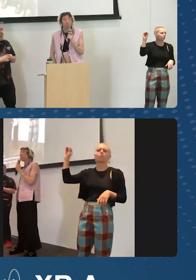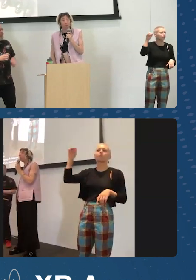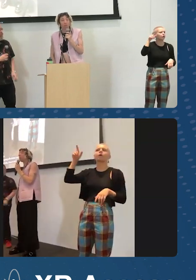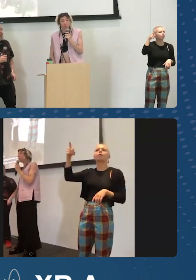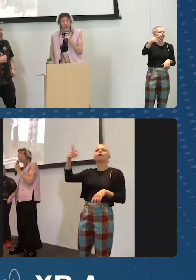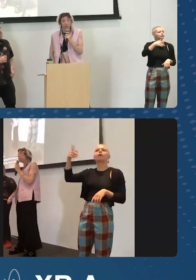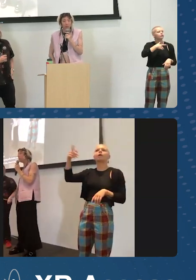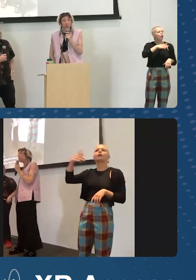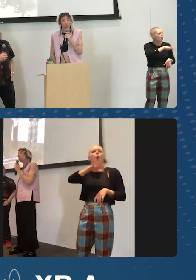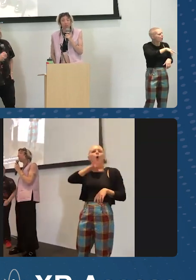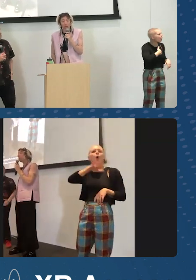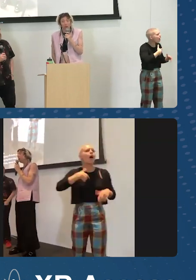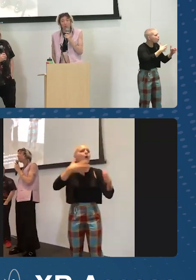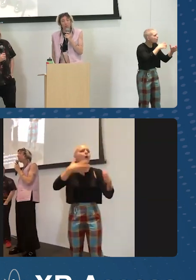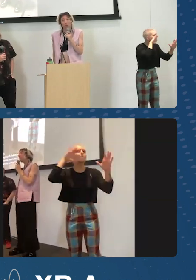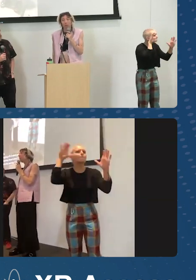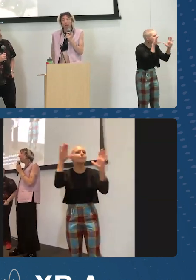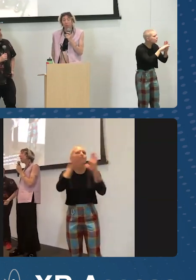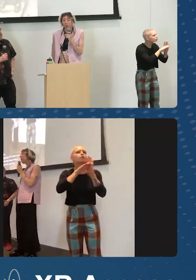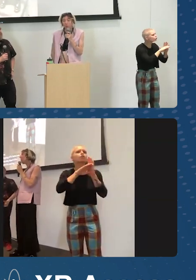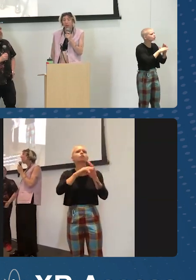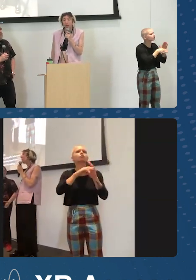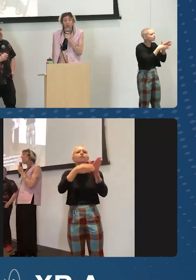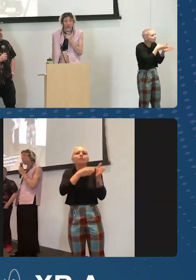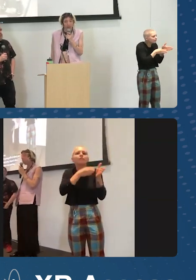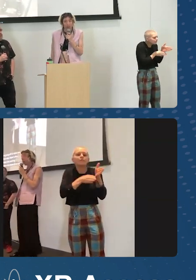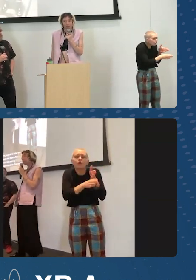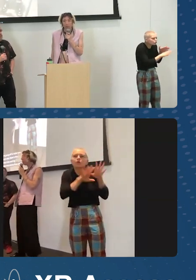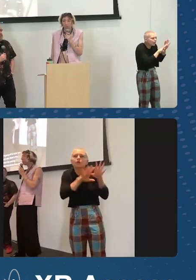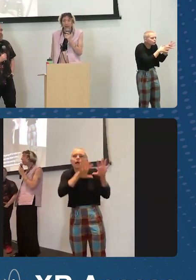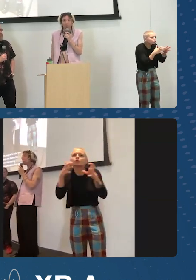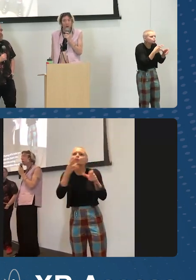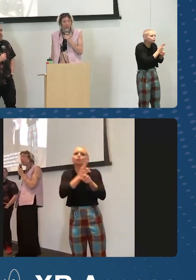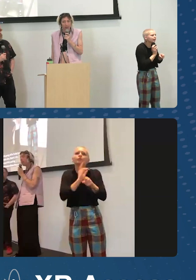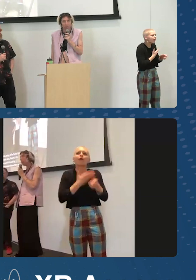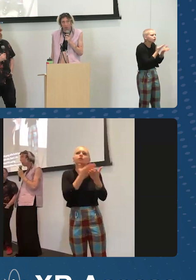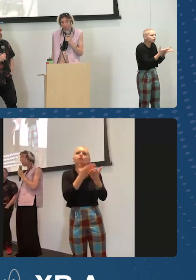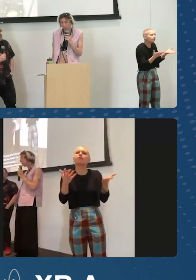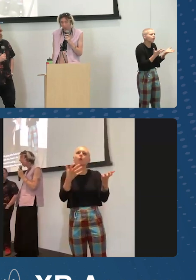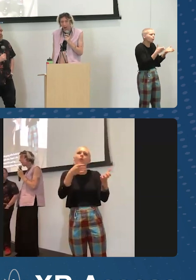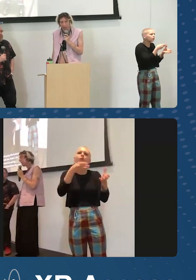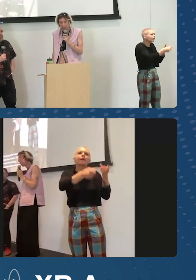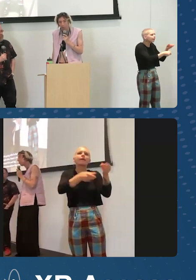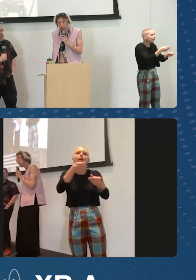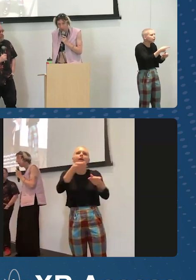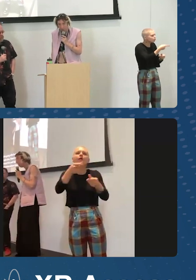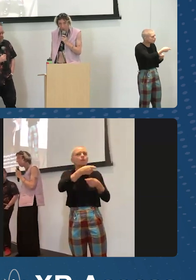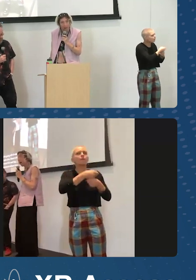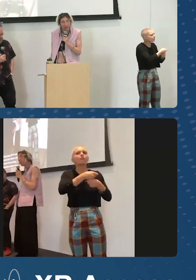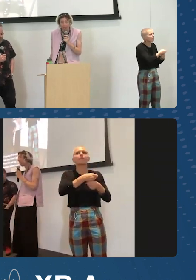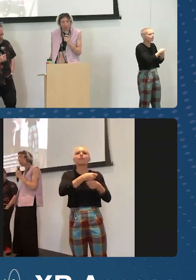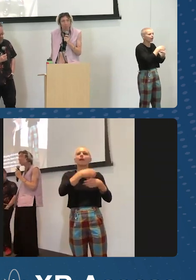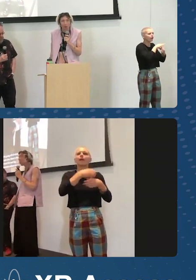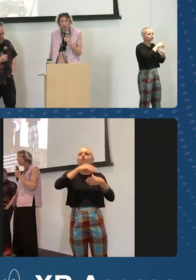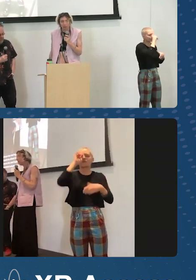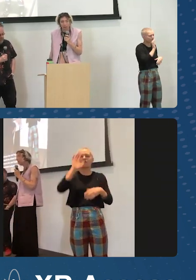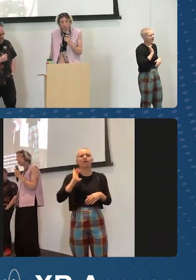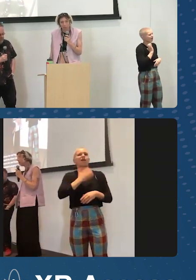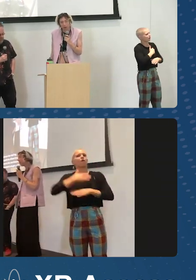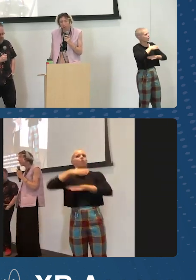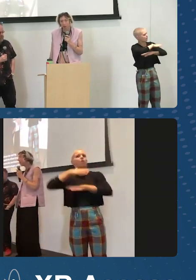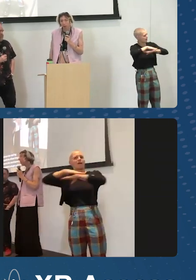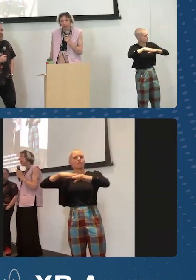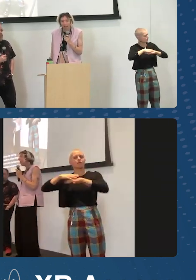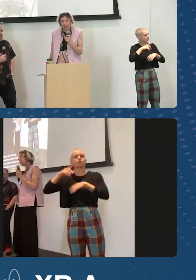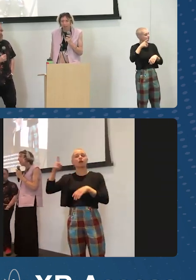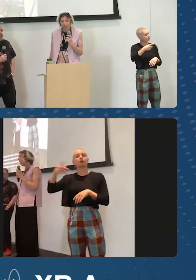of marginalized people using our stuff, and we want to commission them to make content for our proprietary platform as a marketing